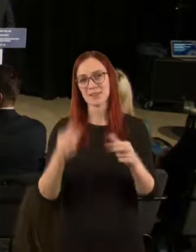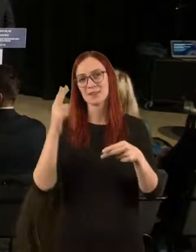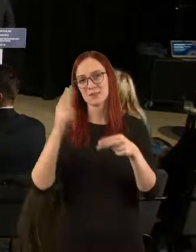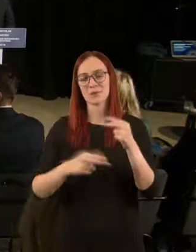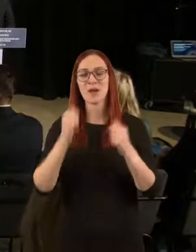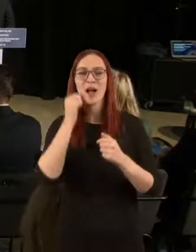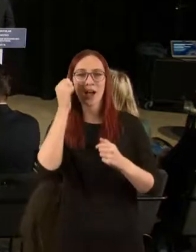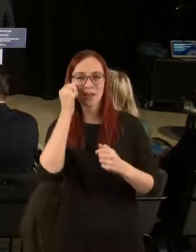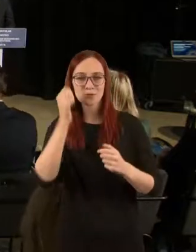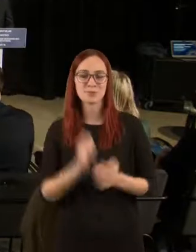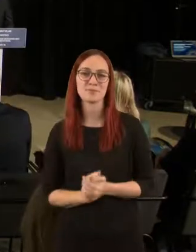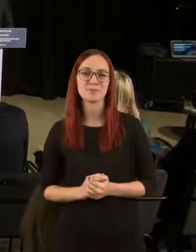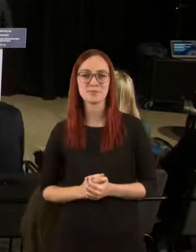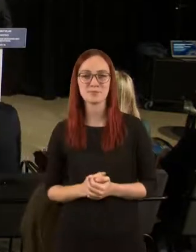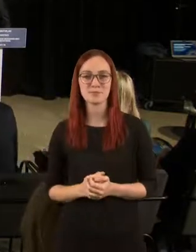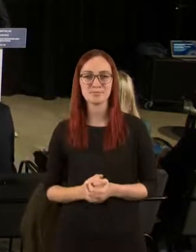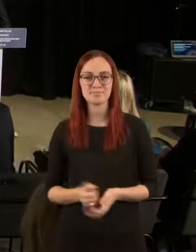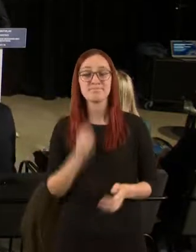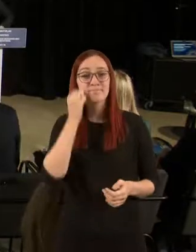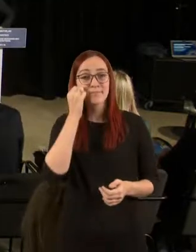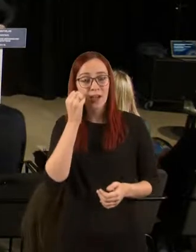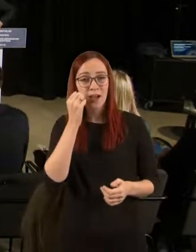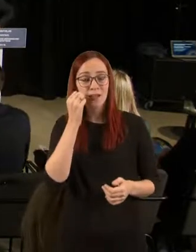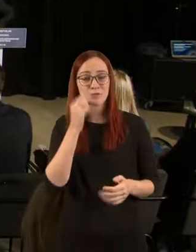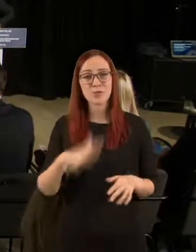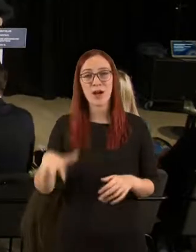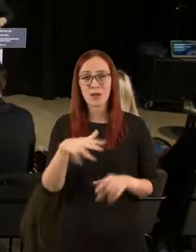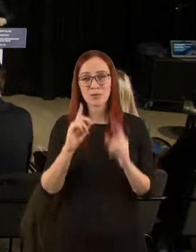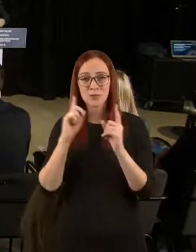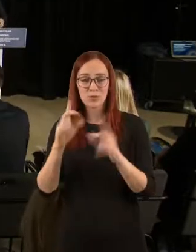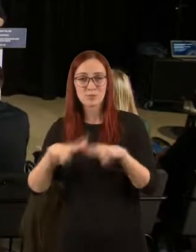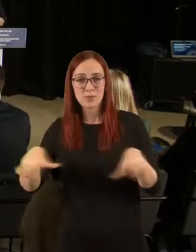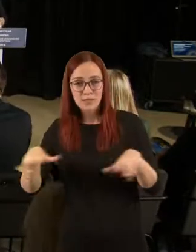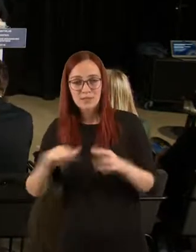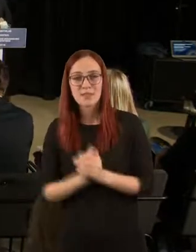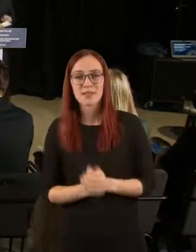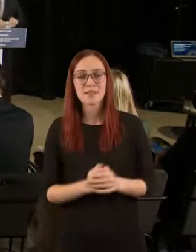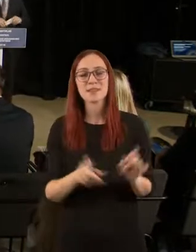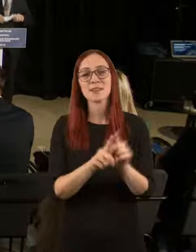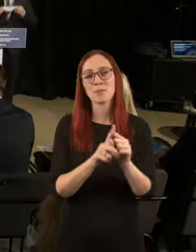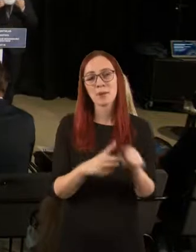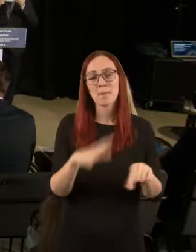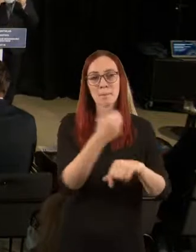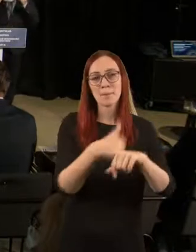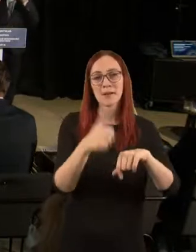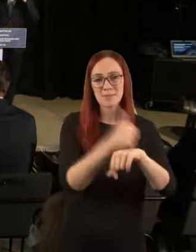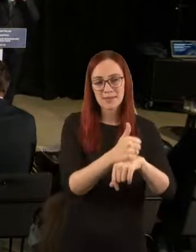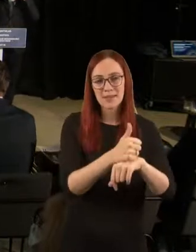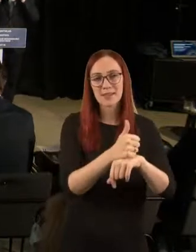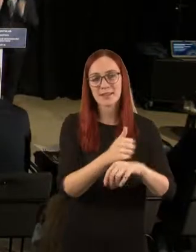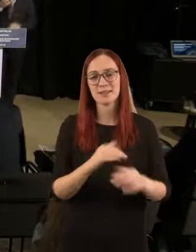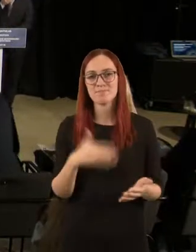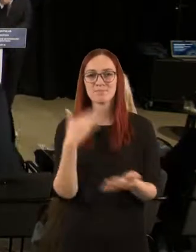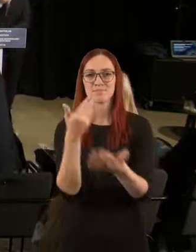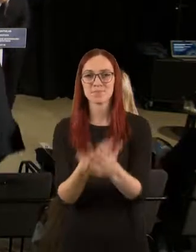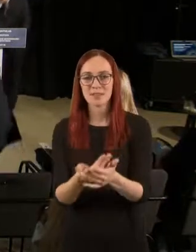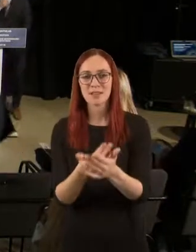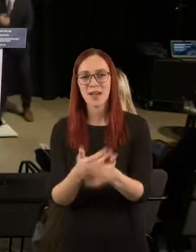Are there any more questions? If not, we can finish now. Thank you to